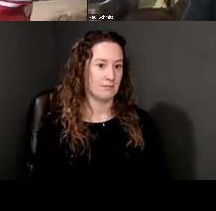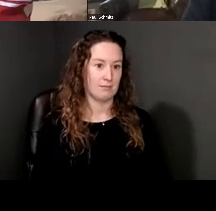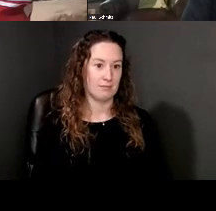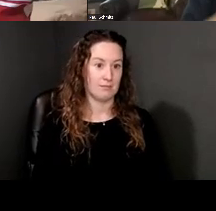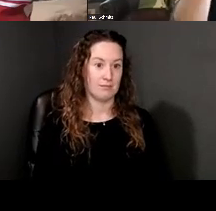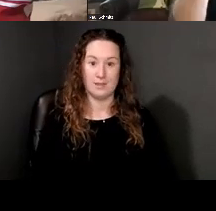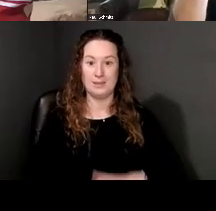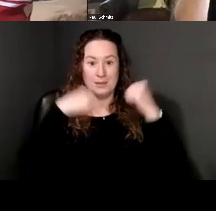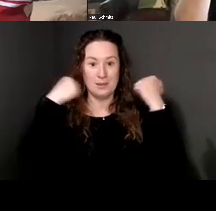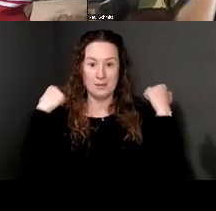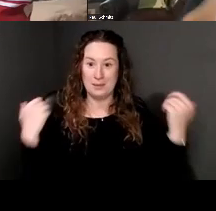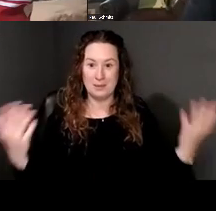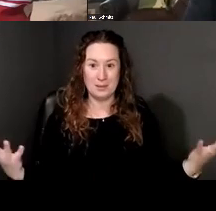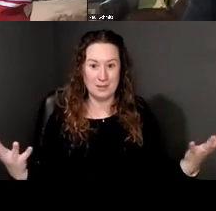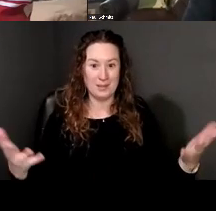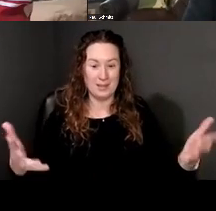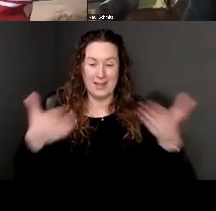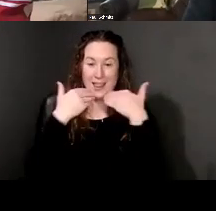Y'all, thank you.